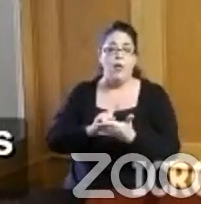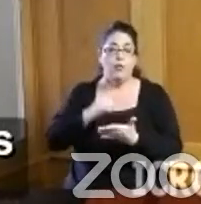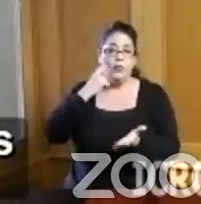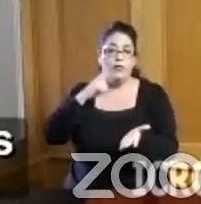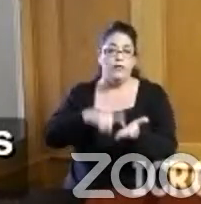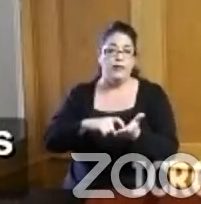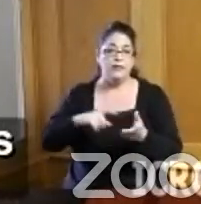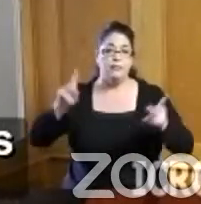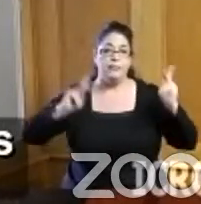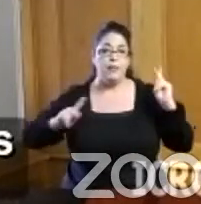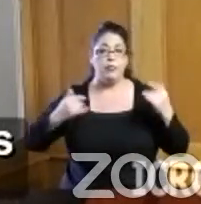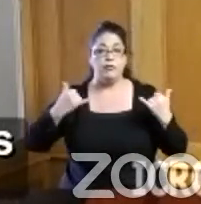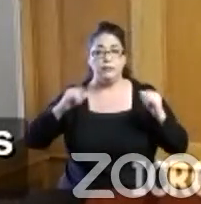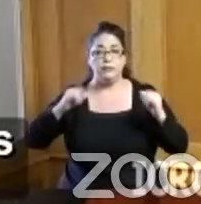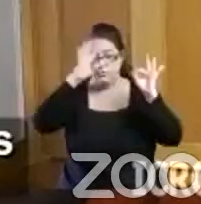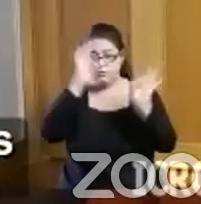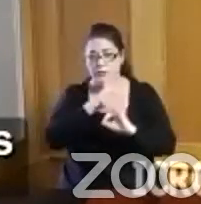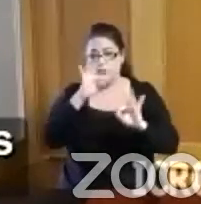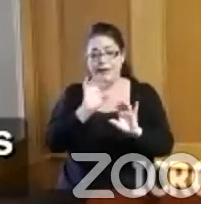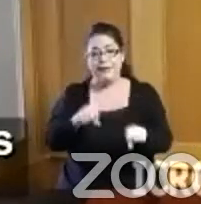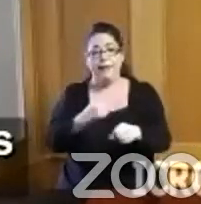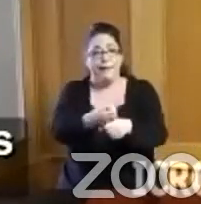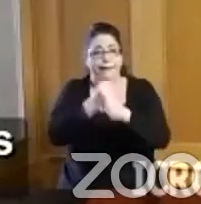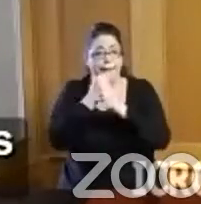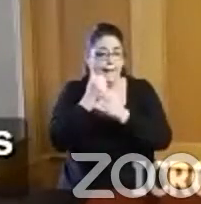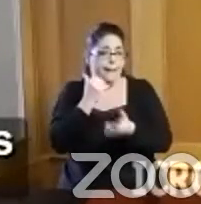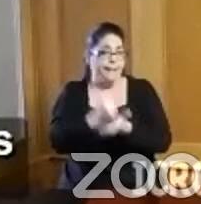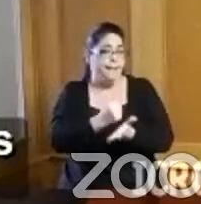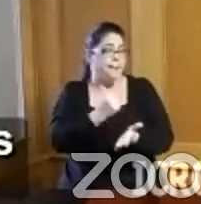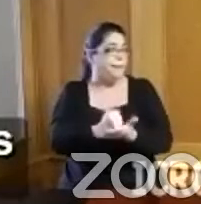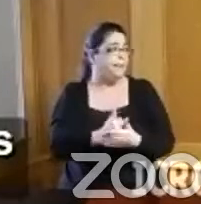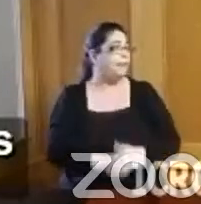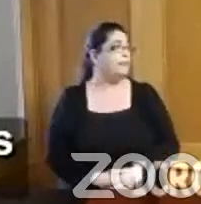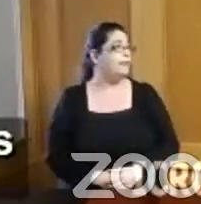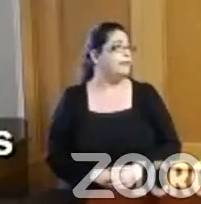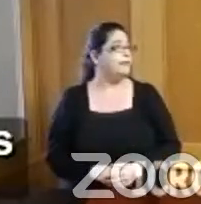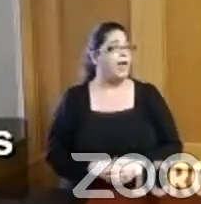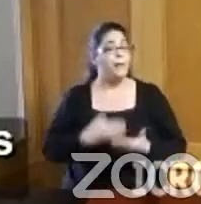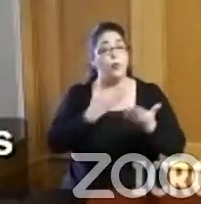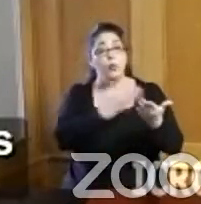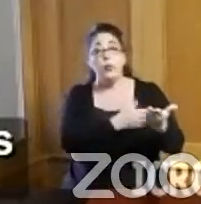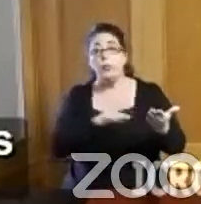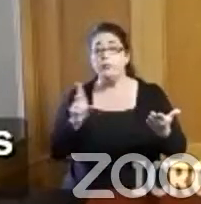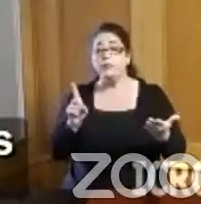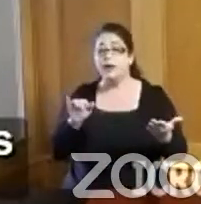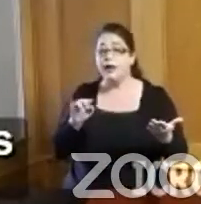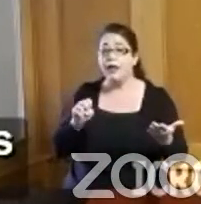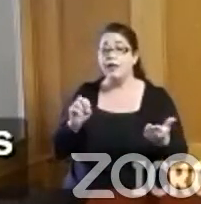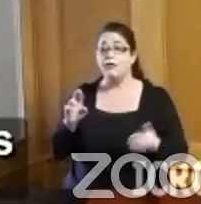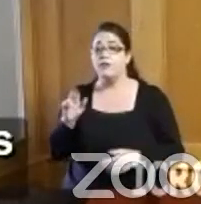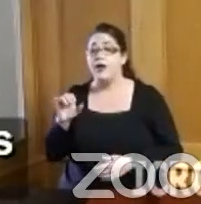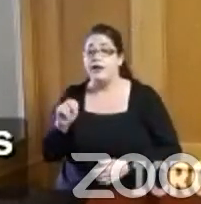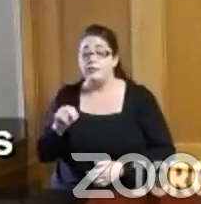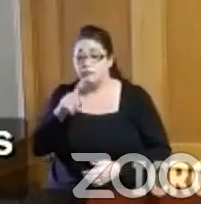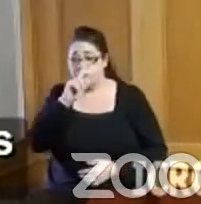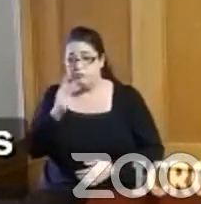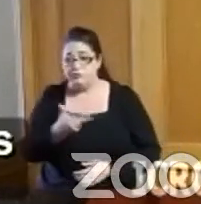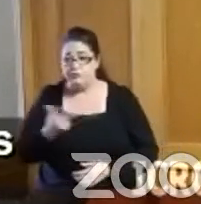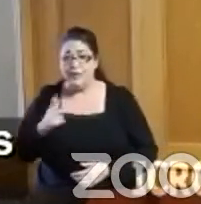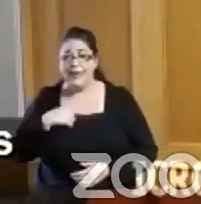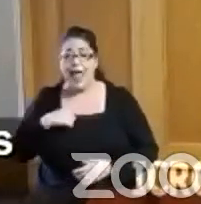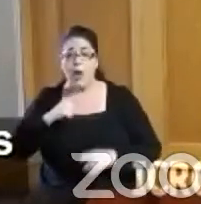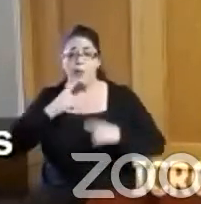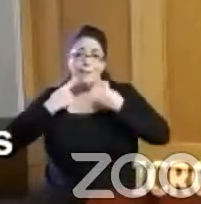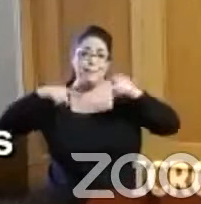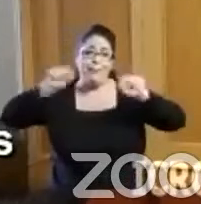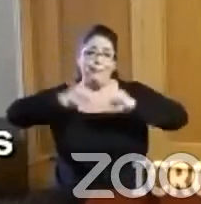still, people don't know that they can get help. And so maybe you and Diana and Ryan can just think about, can we do some kind of blast